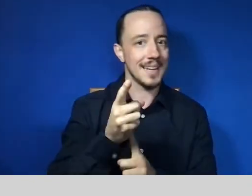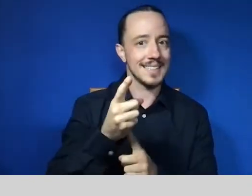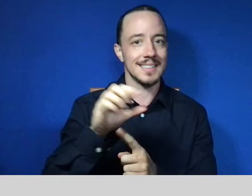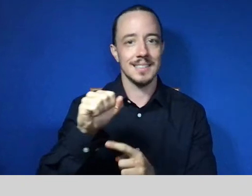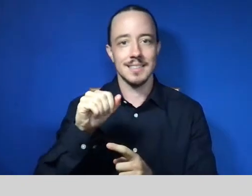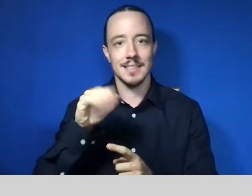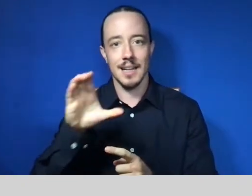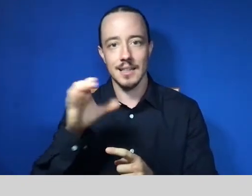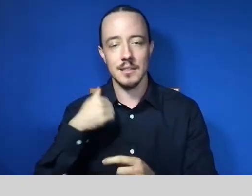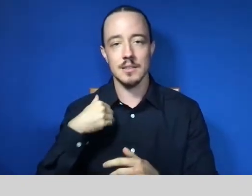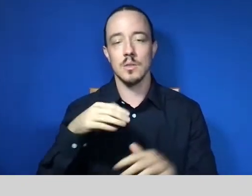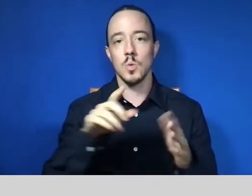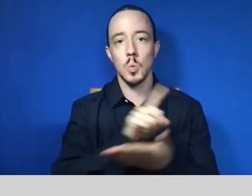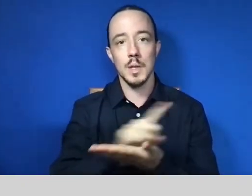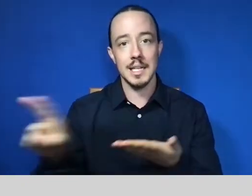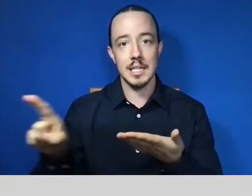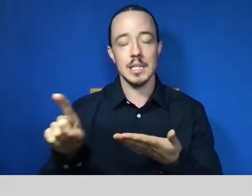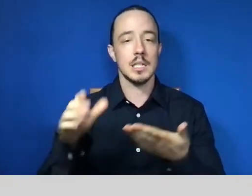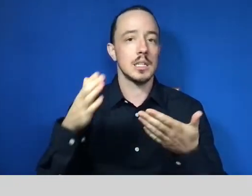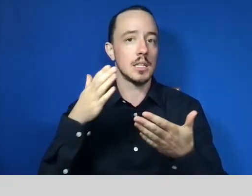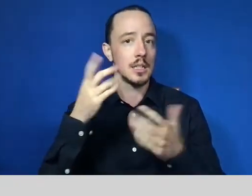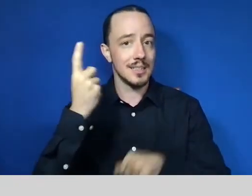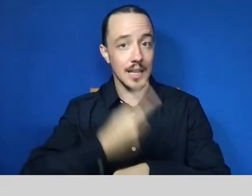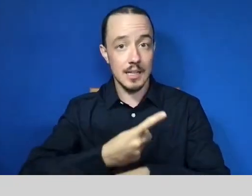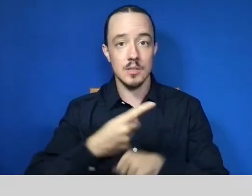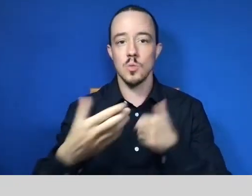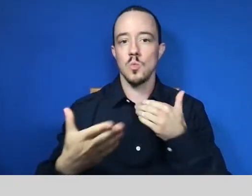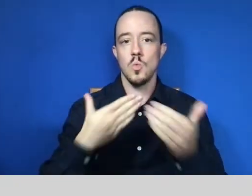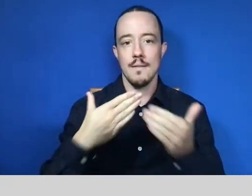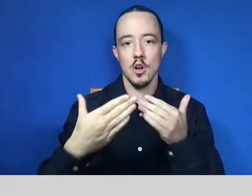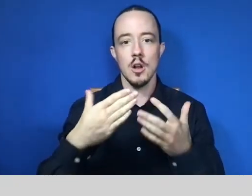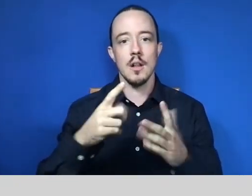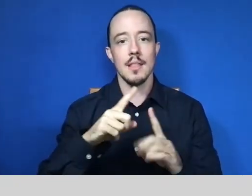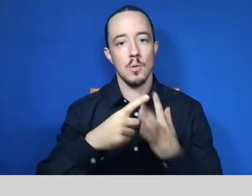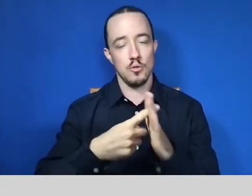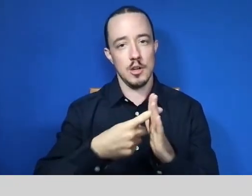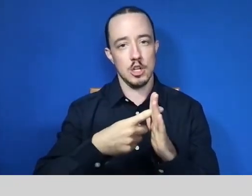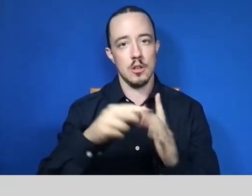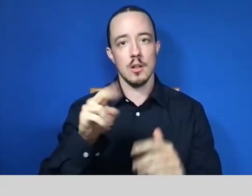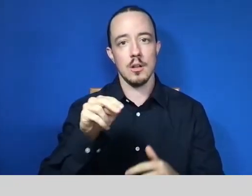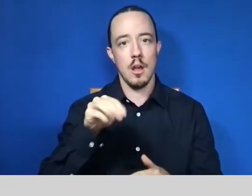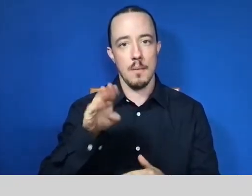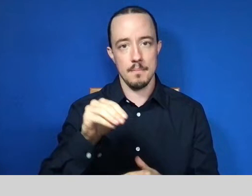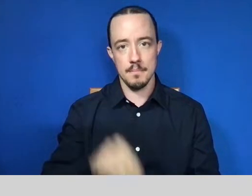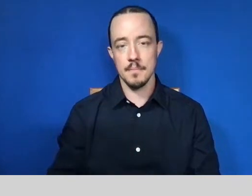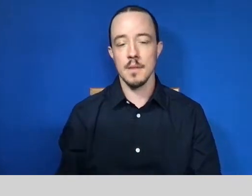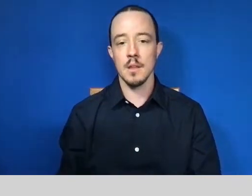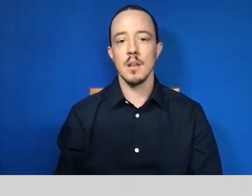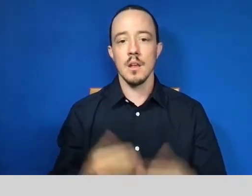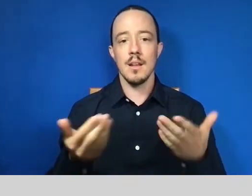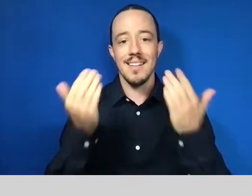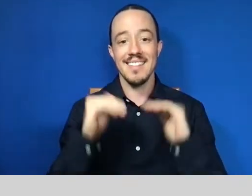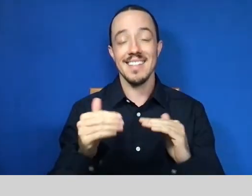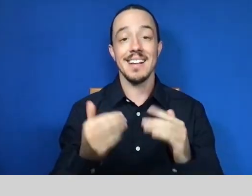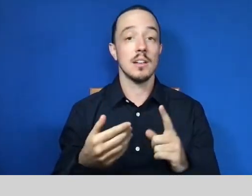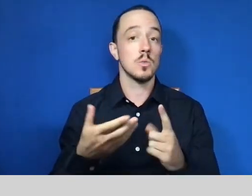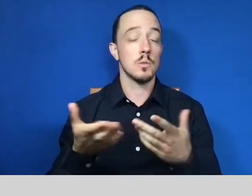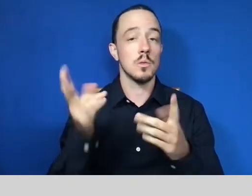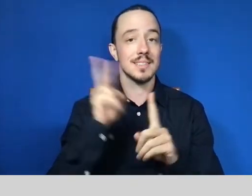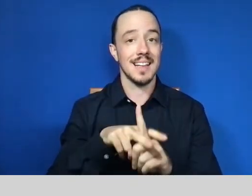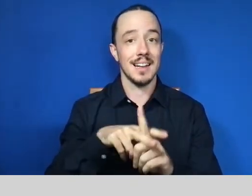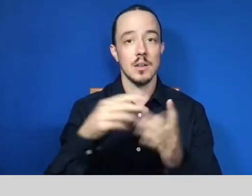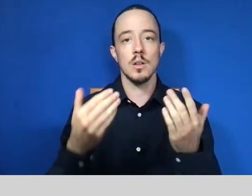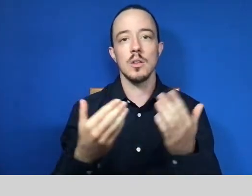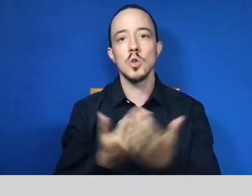week, day, and whatever values were there in the original enum. And next, we assign